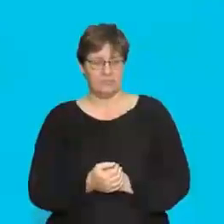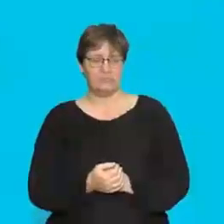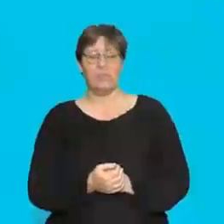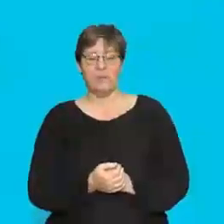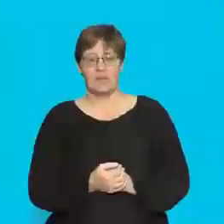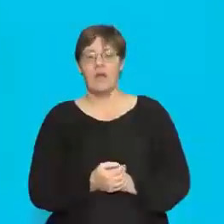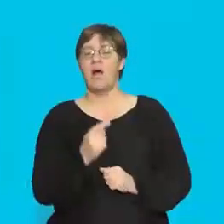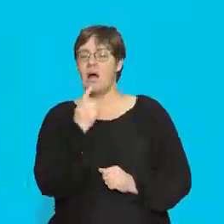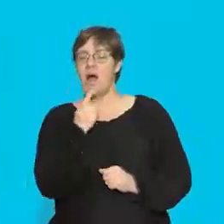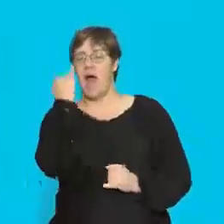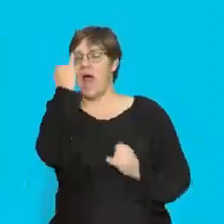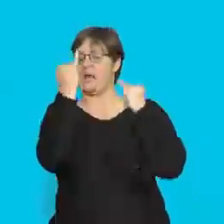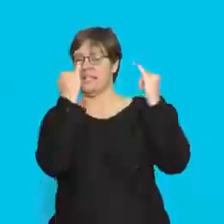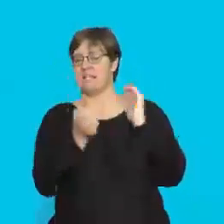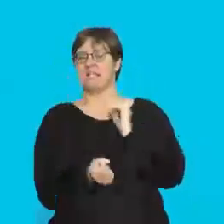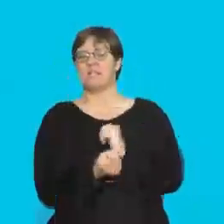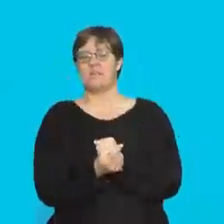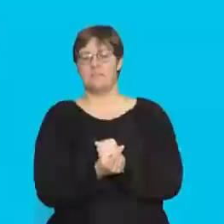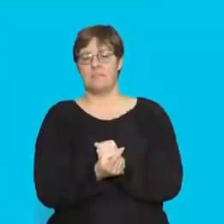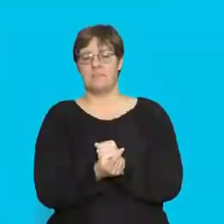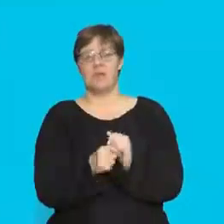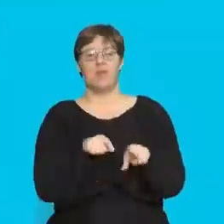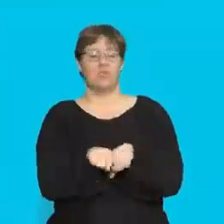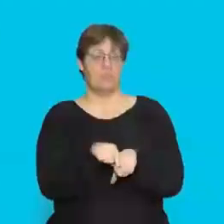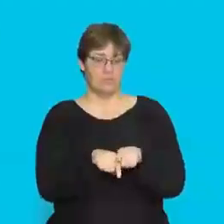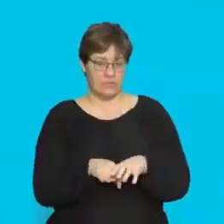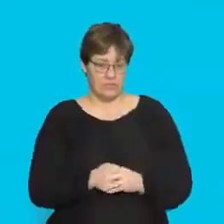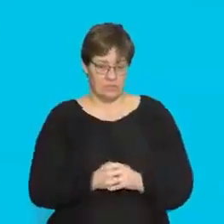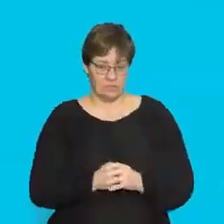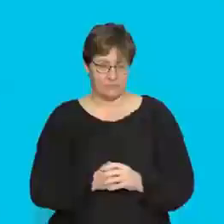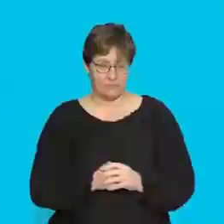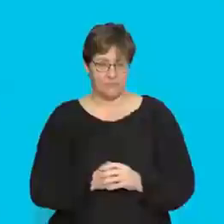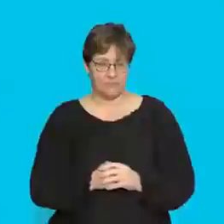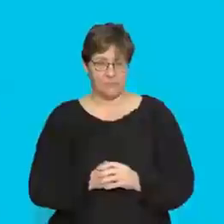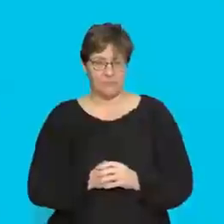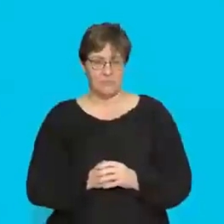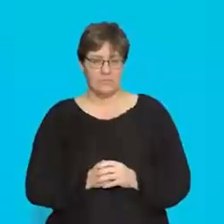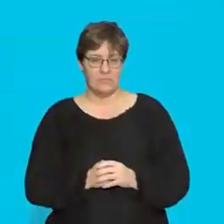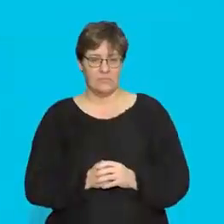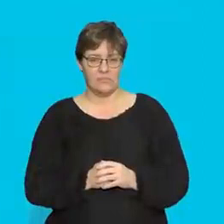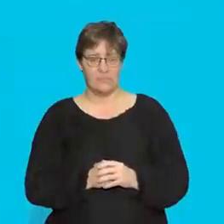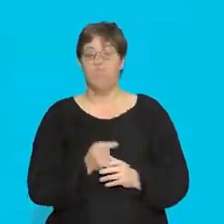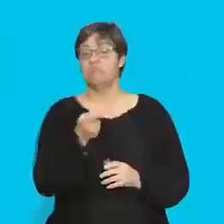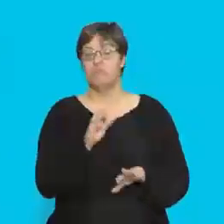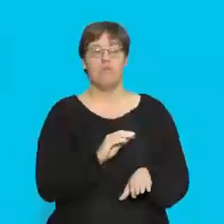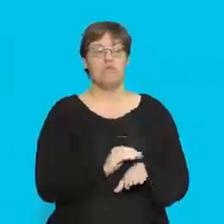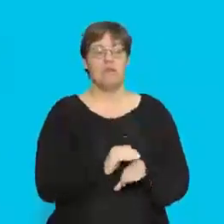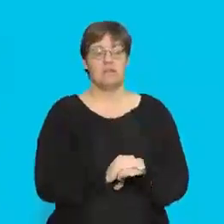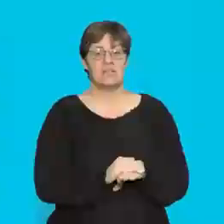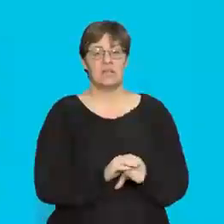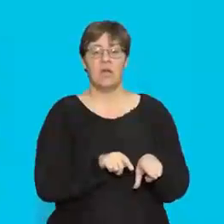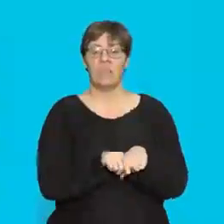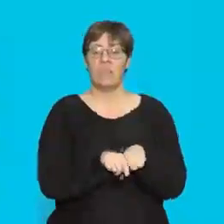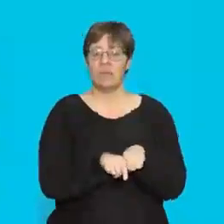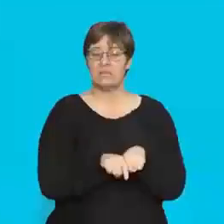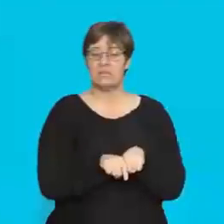spring to mind that are going to spark off some ideas of competition? Just